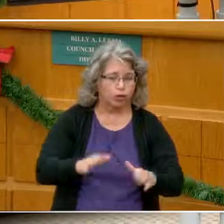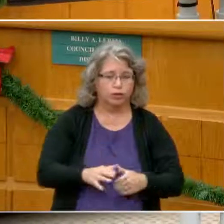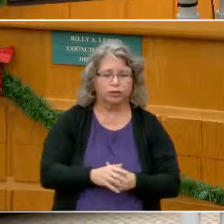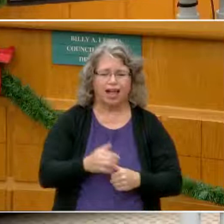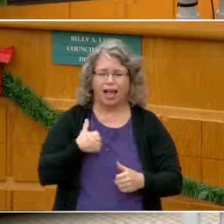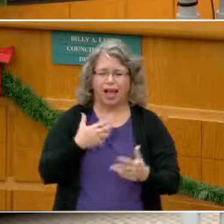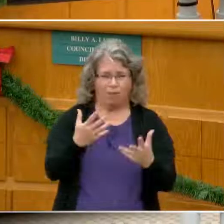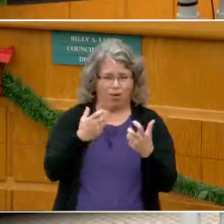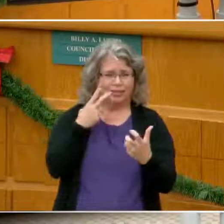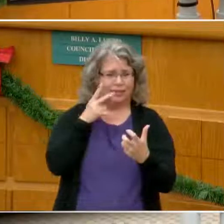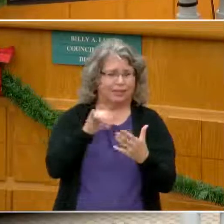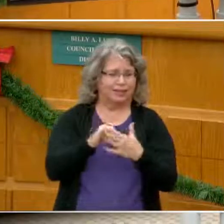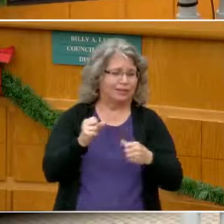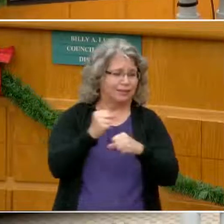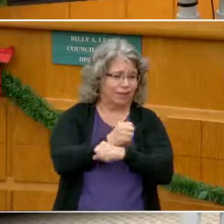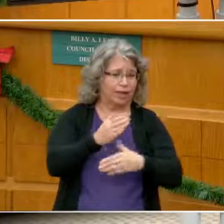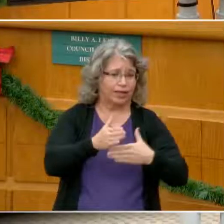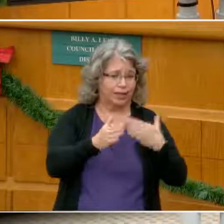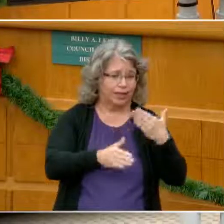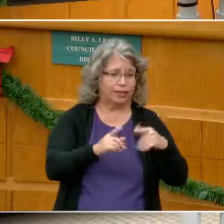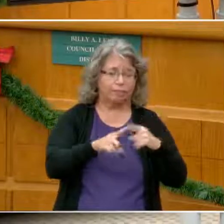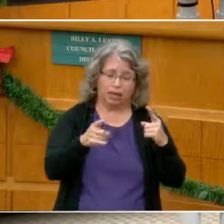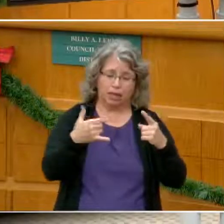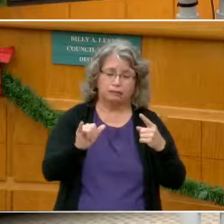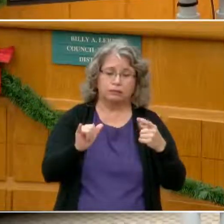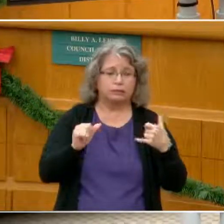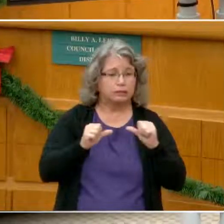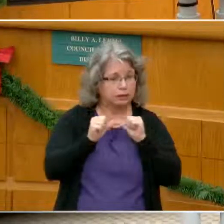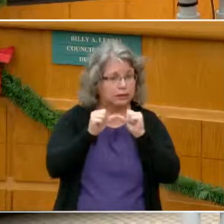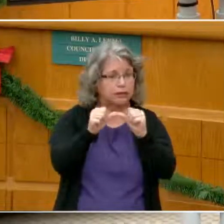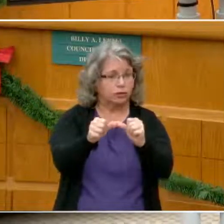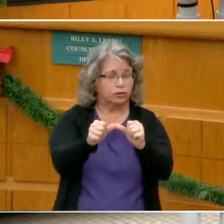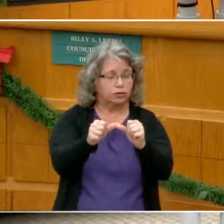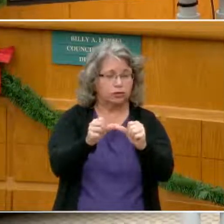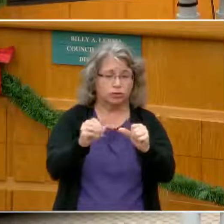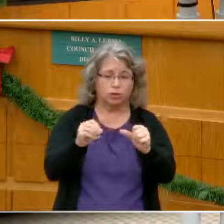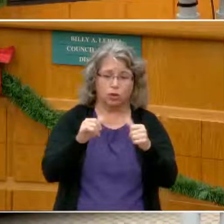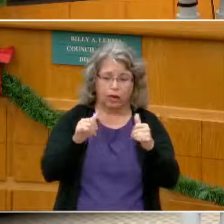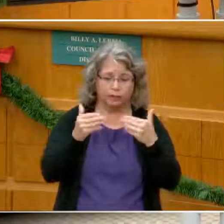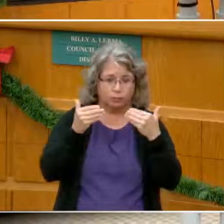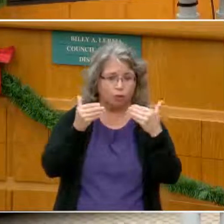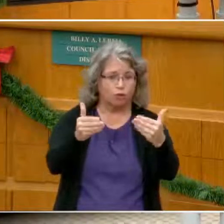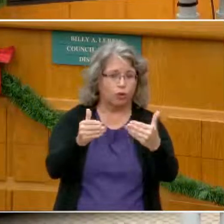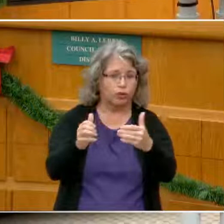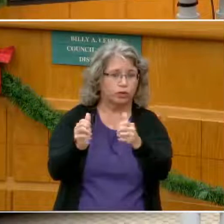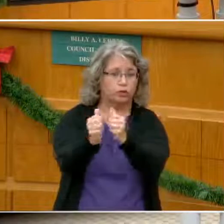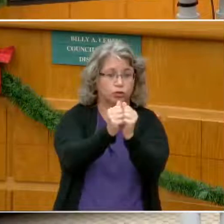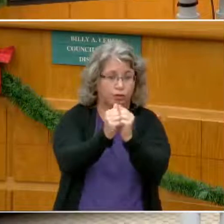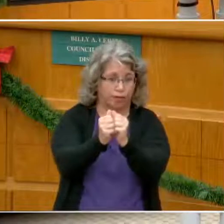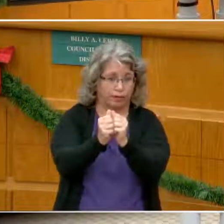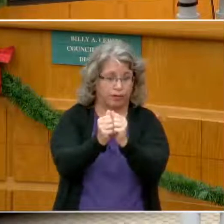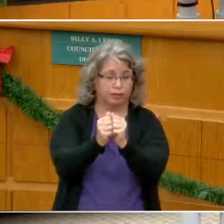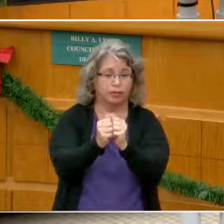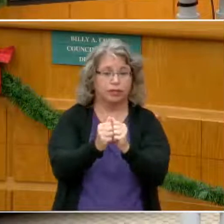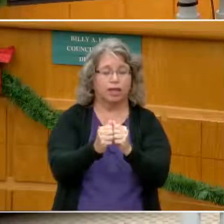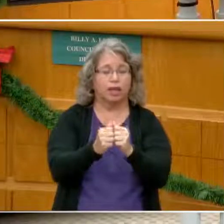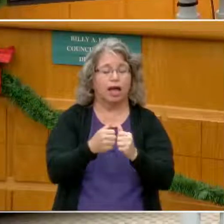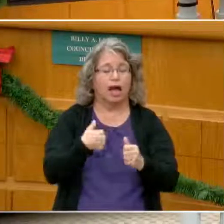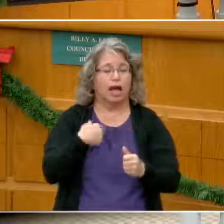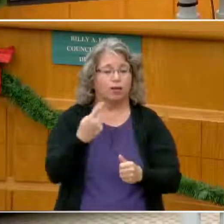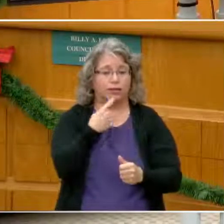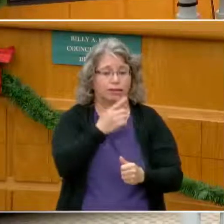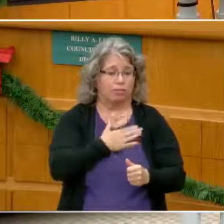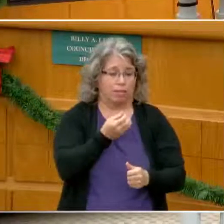continues. So let's move forward together. Here's what I like to say to my own family. Be